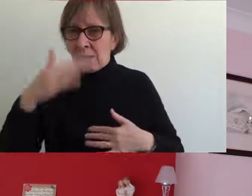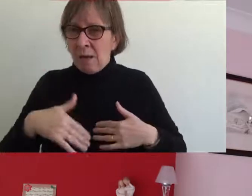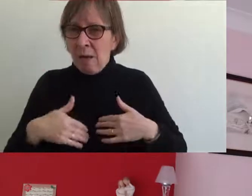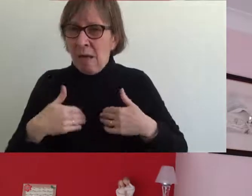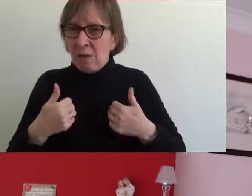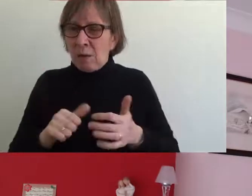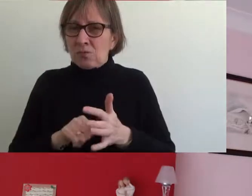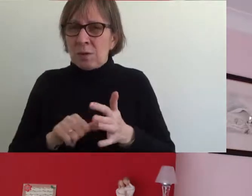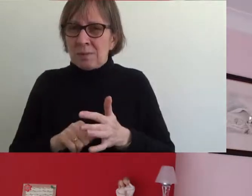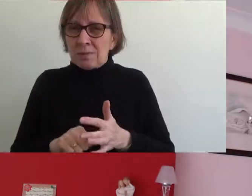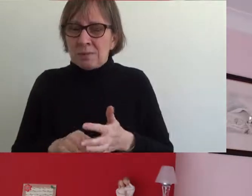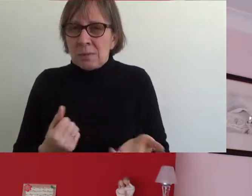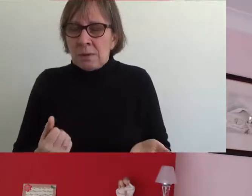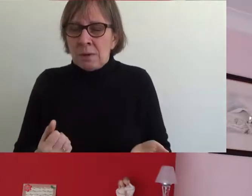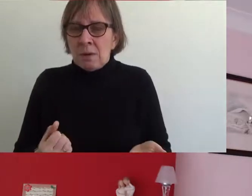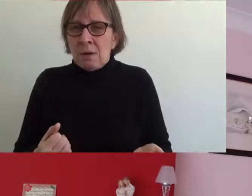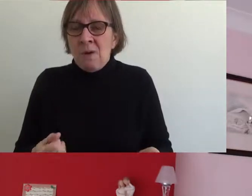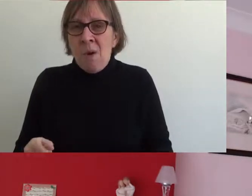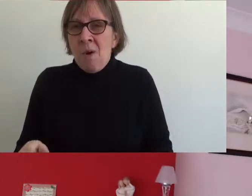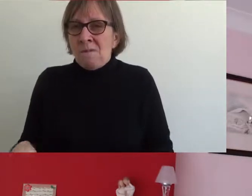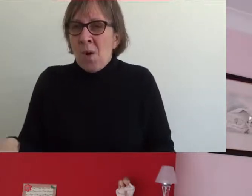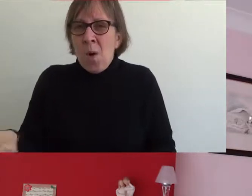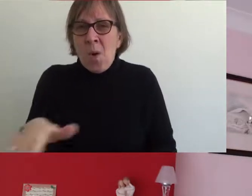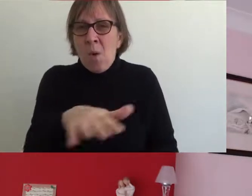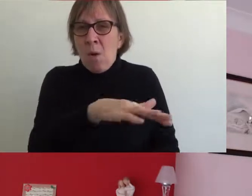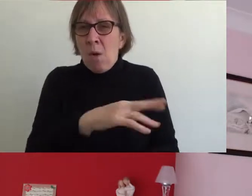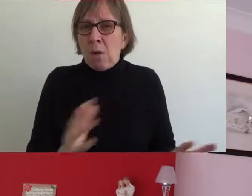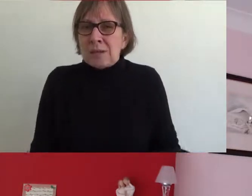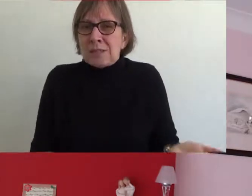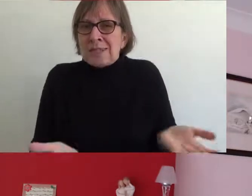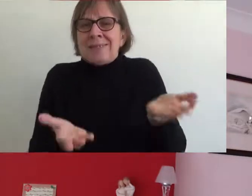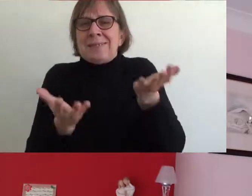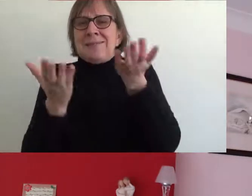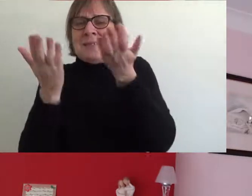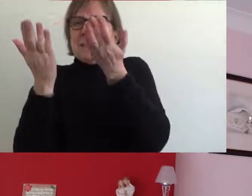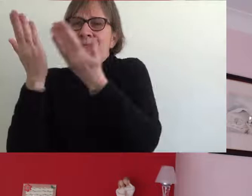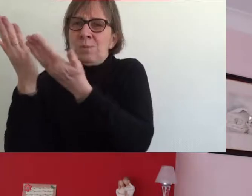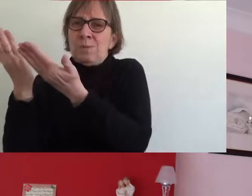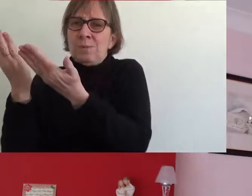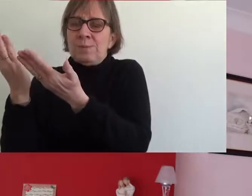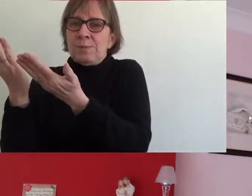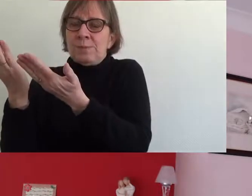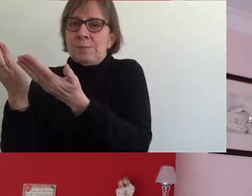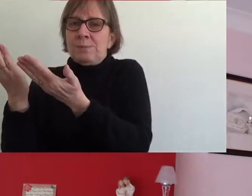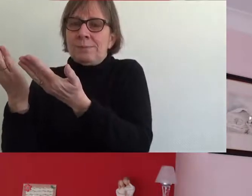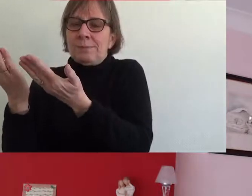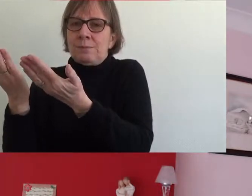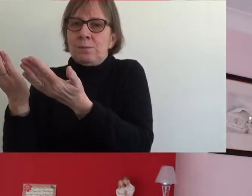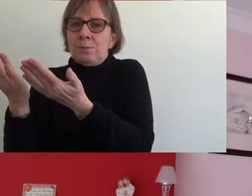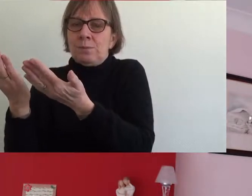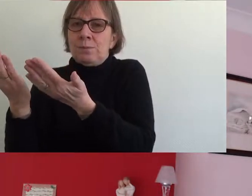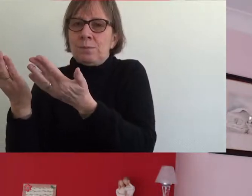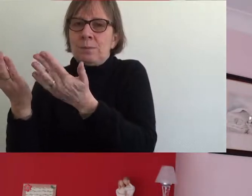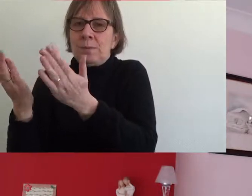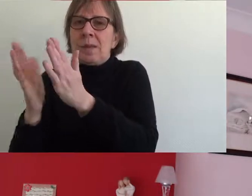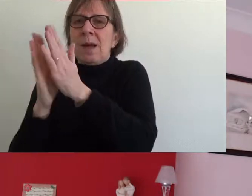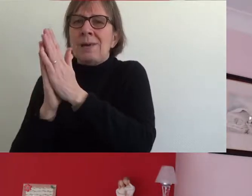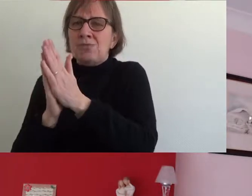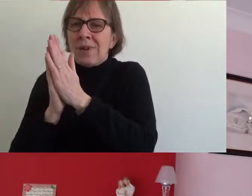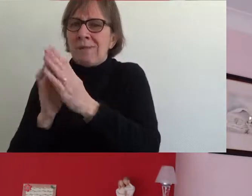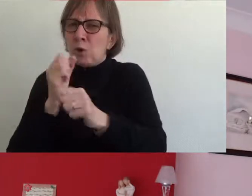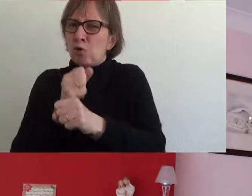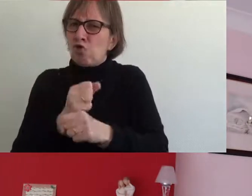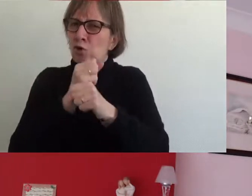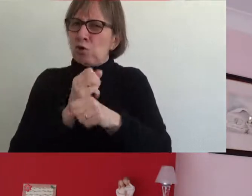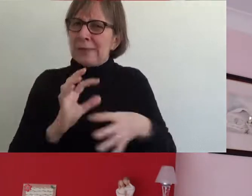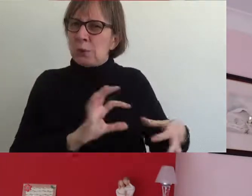health issues. Lord, for all of these, we lift them to you. But we pray that